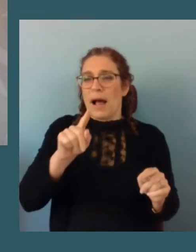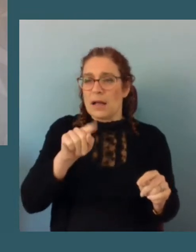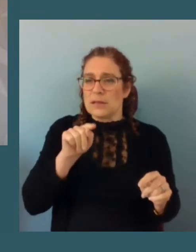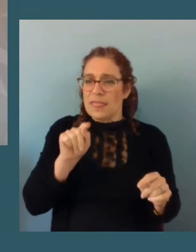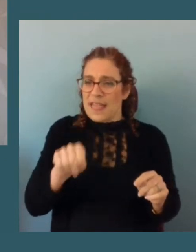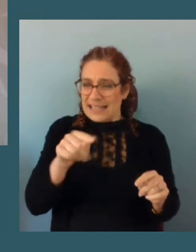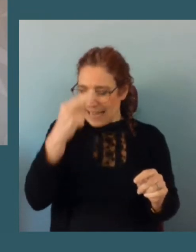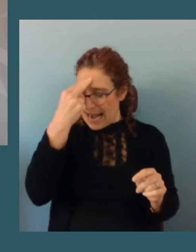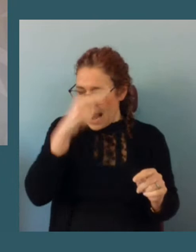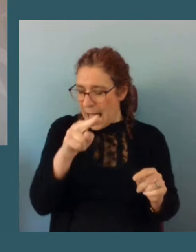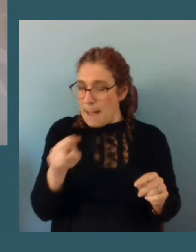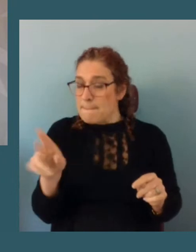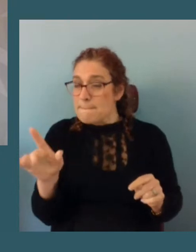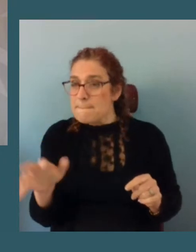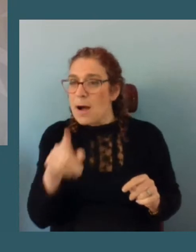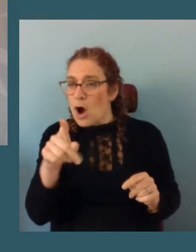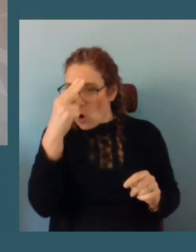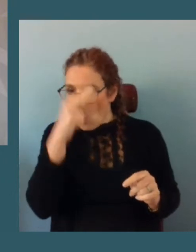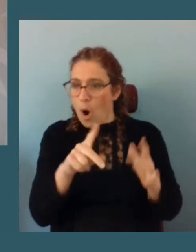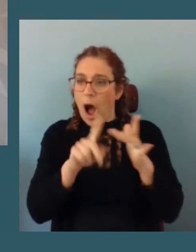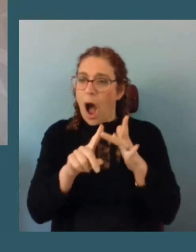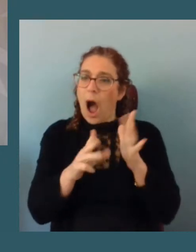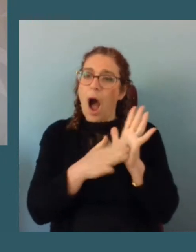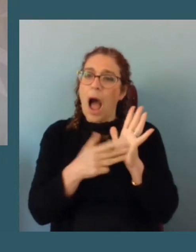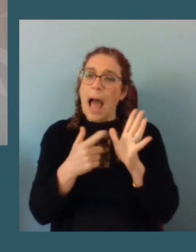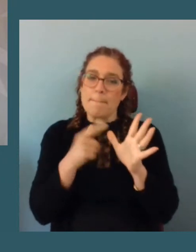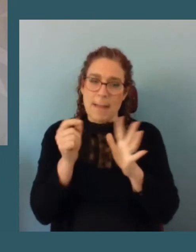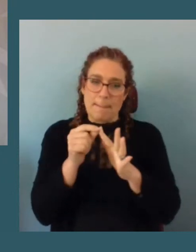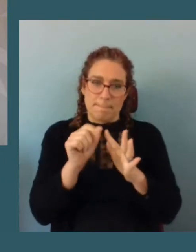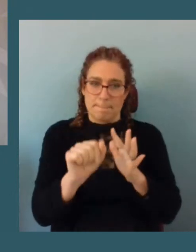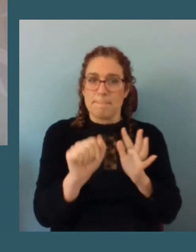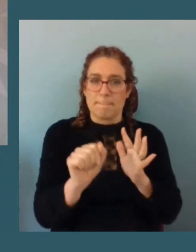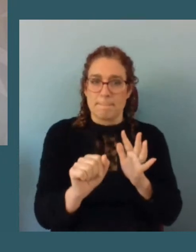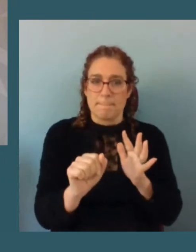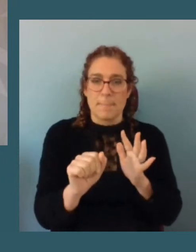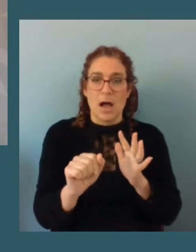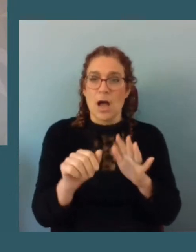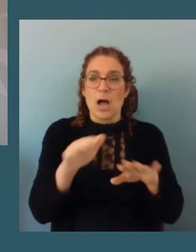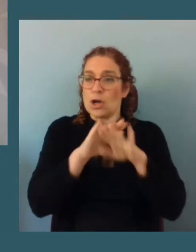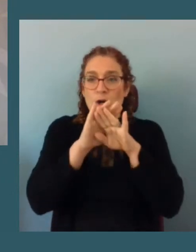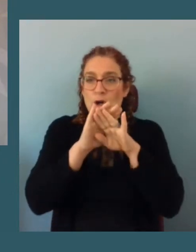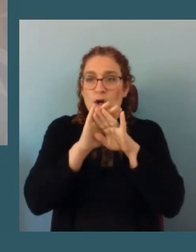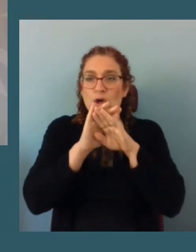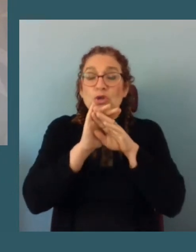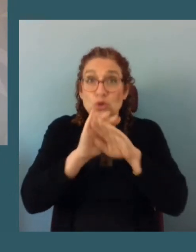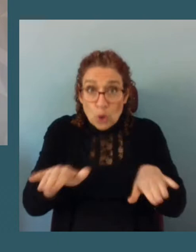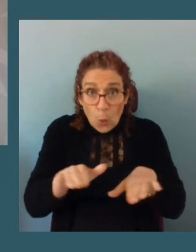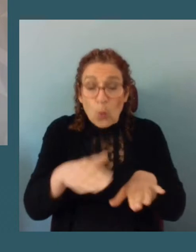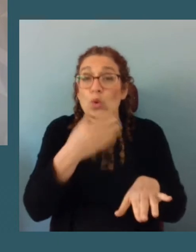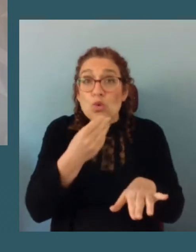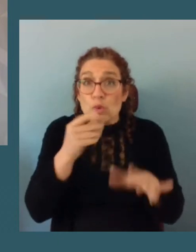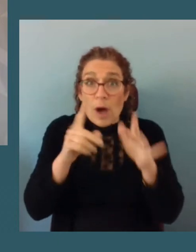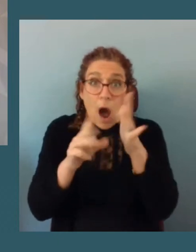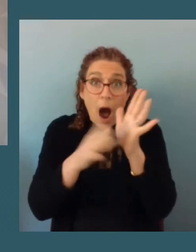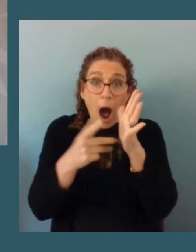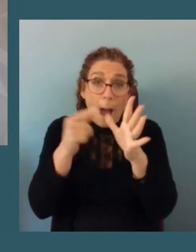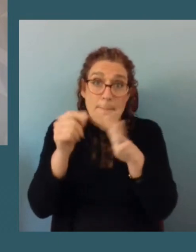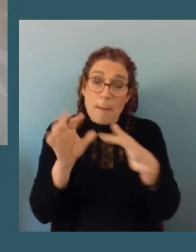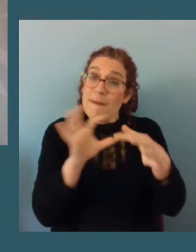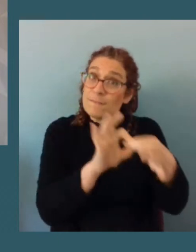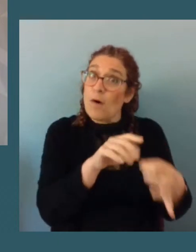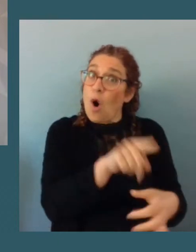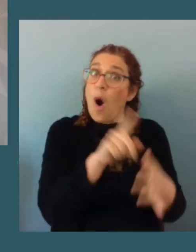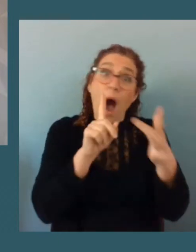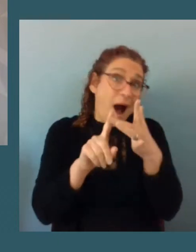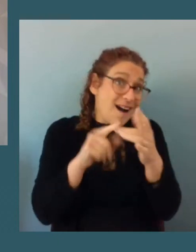the IMAP one. That's the IMAP. I'd urge you not to use IMAP for IgE-mediated allergy. So I think the